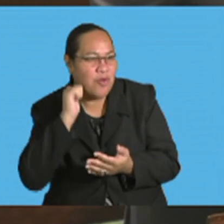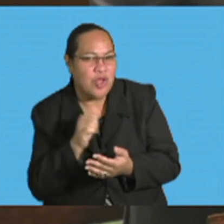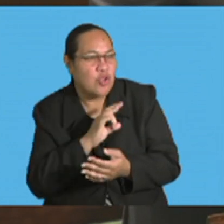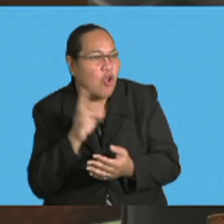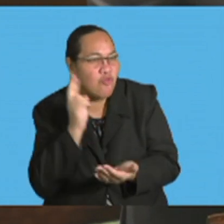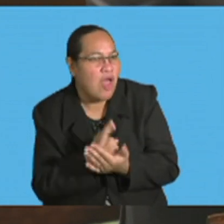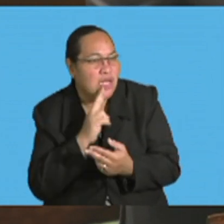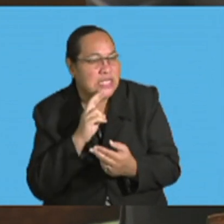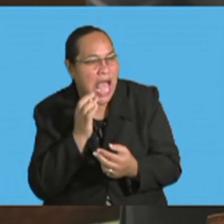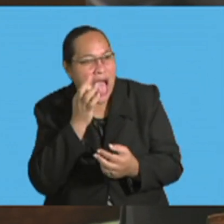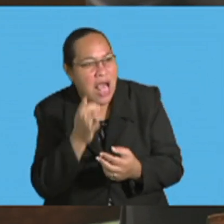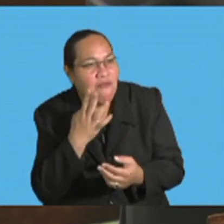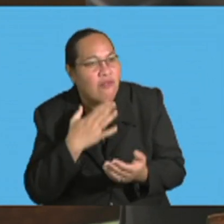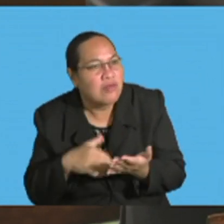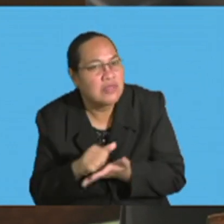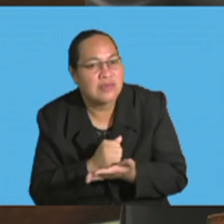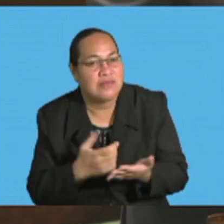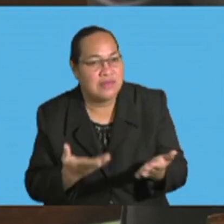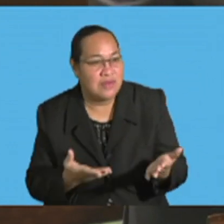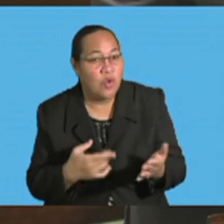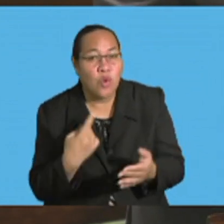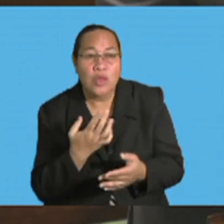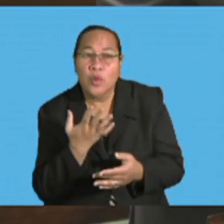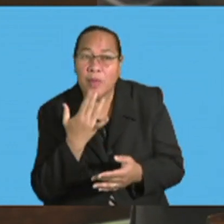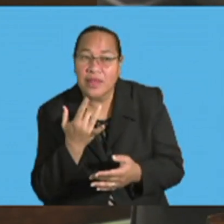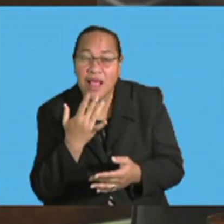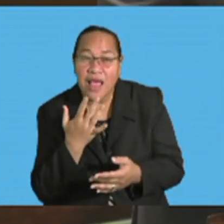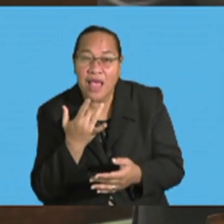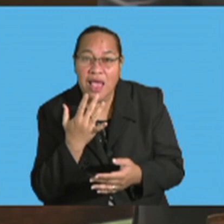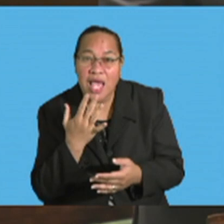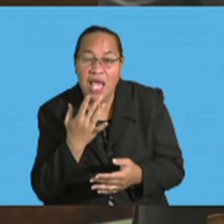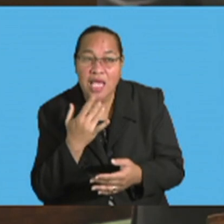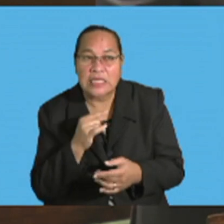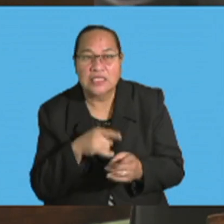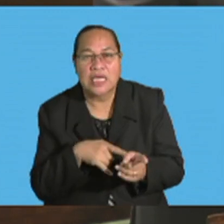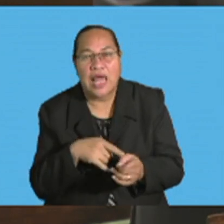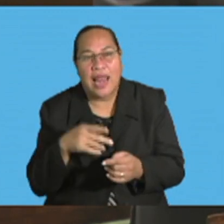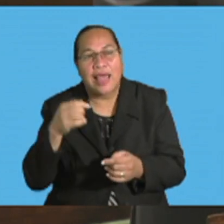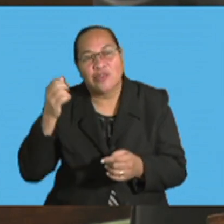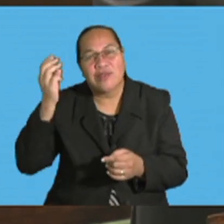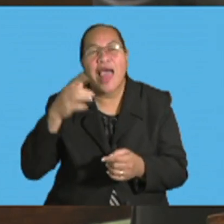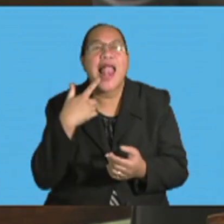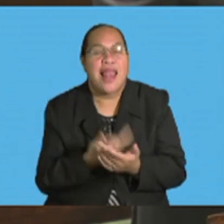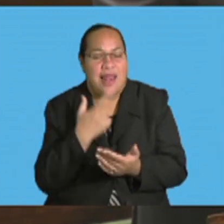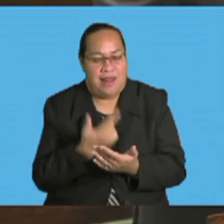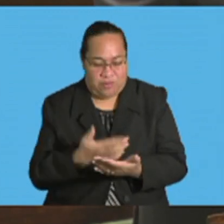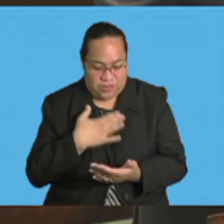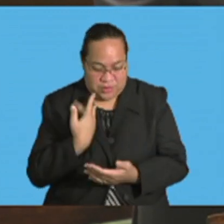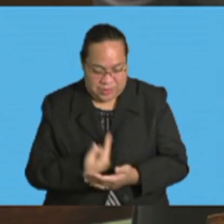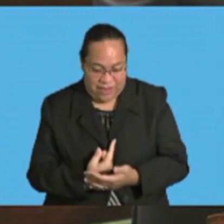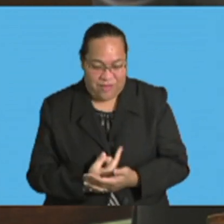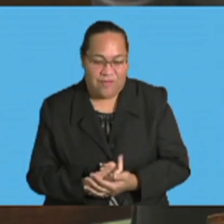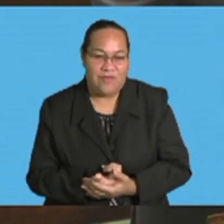reconciliation. And anyone who pretends otherwise is deluding themselves intentionally or